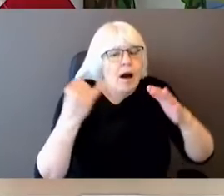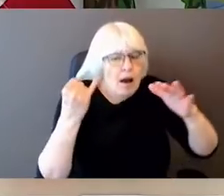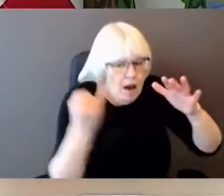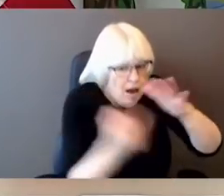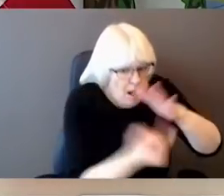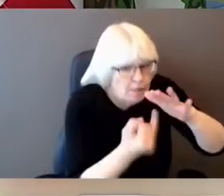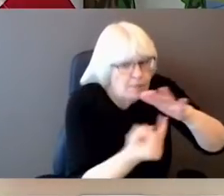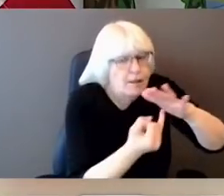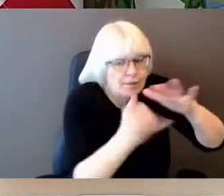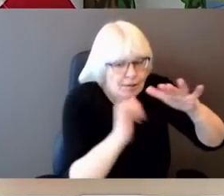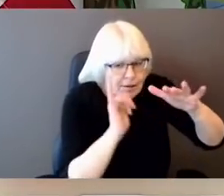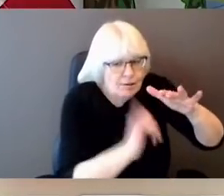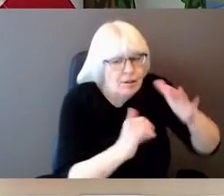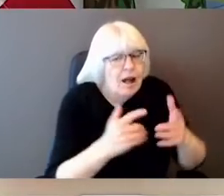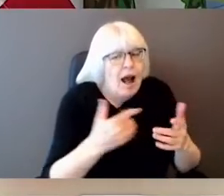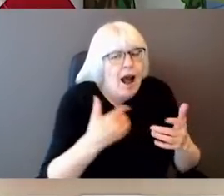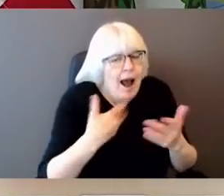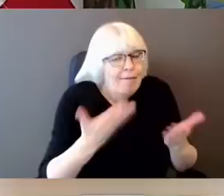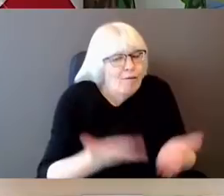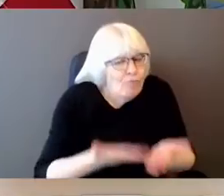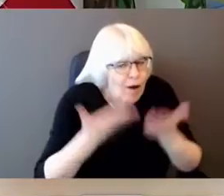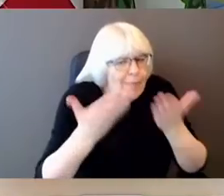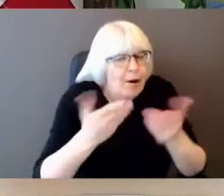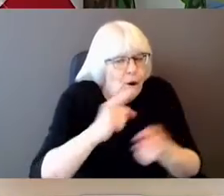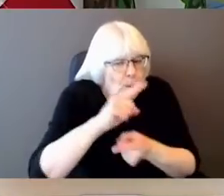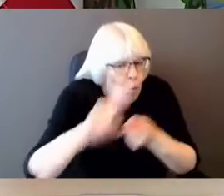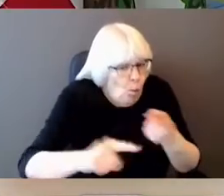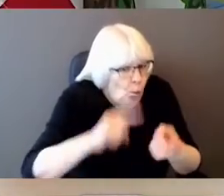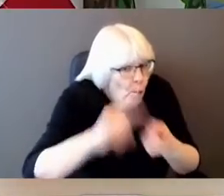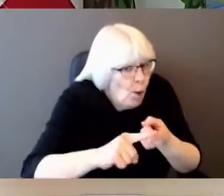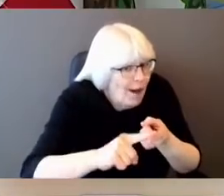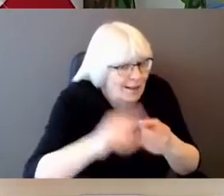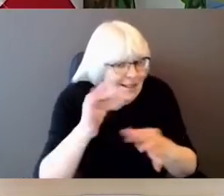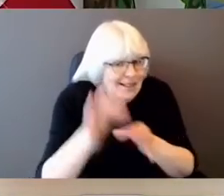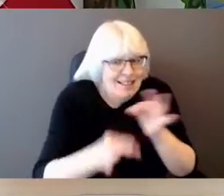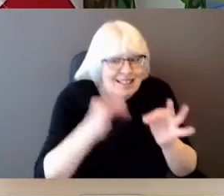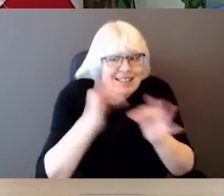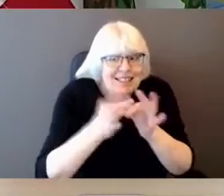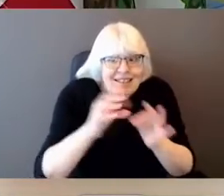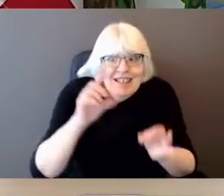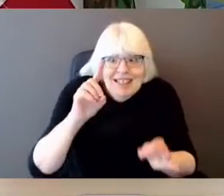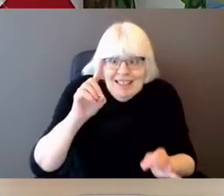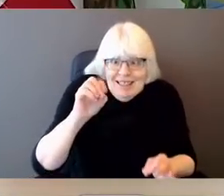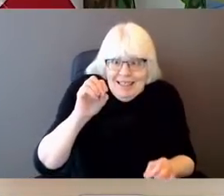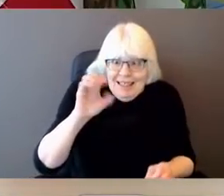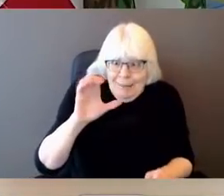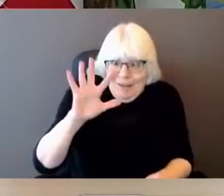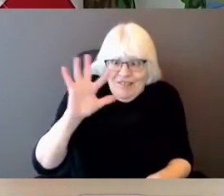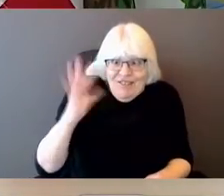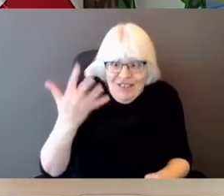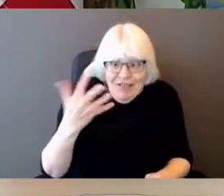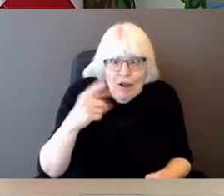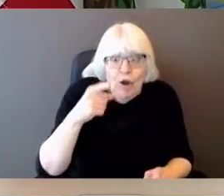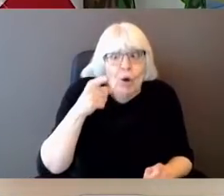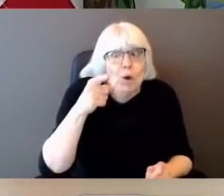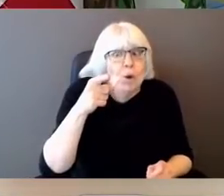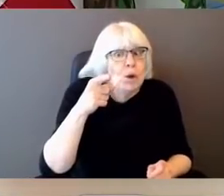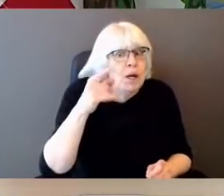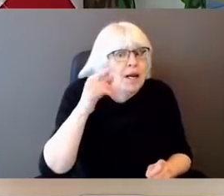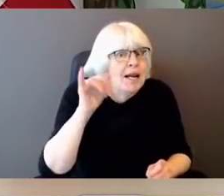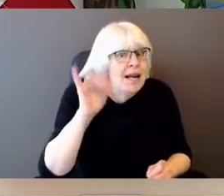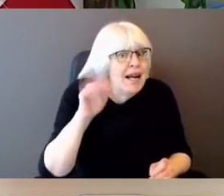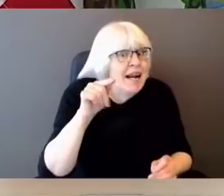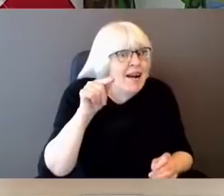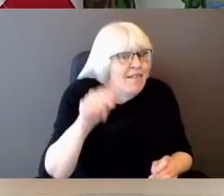Right. And so once again, using that December 5th sort of cut point, if you were diagnosed after December 15th with